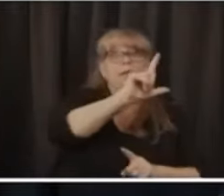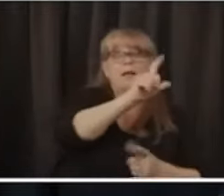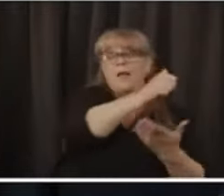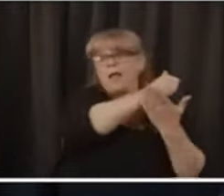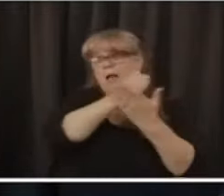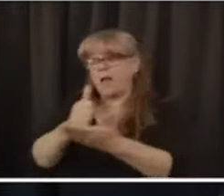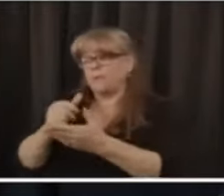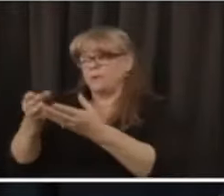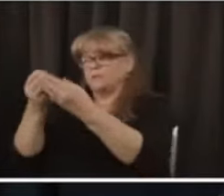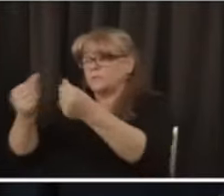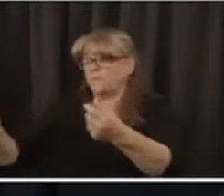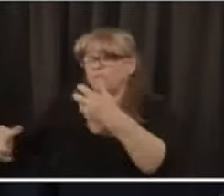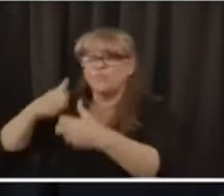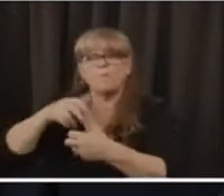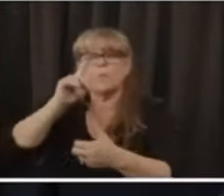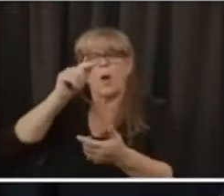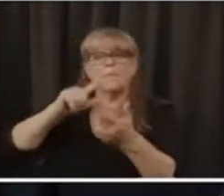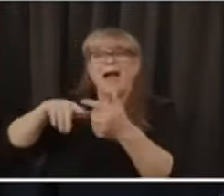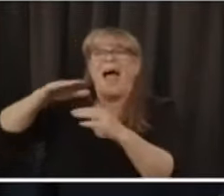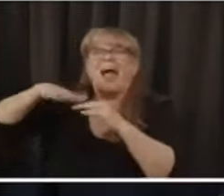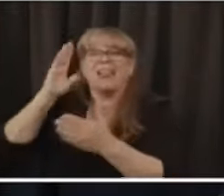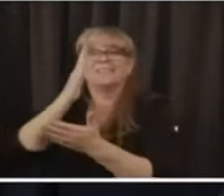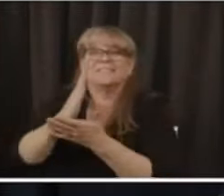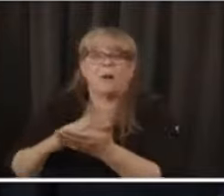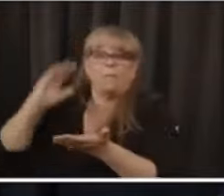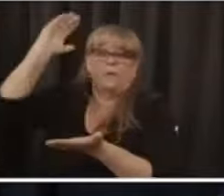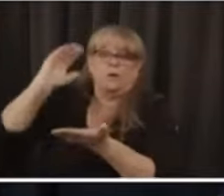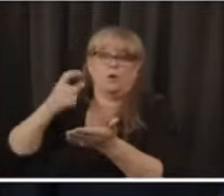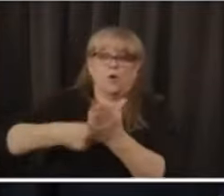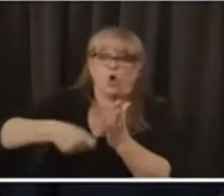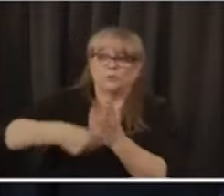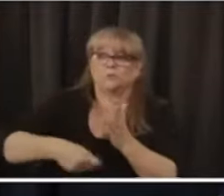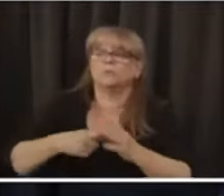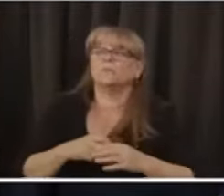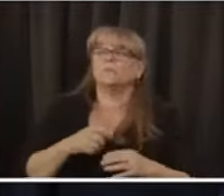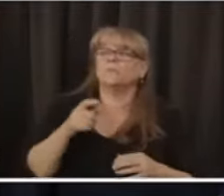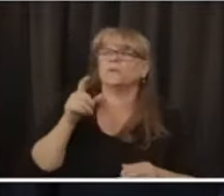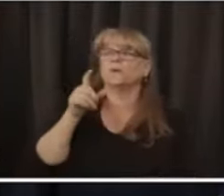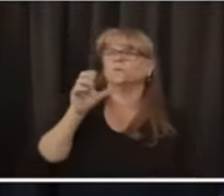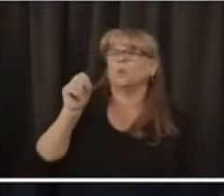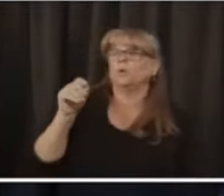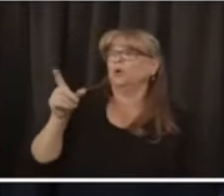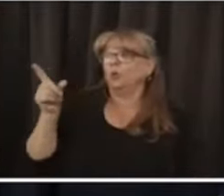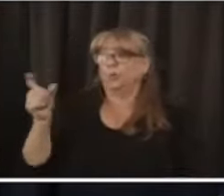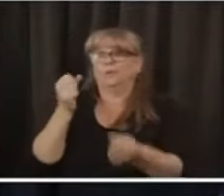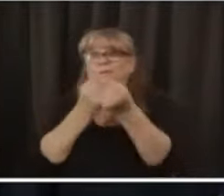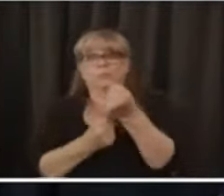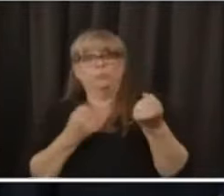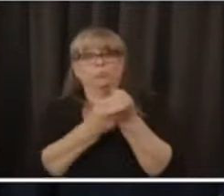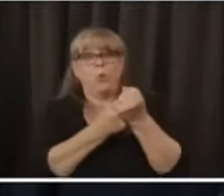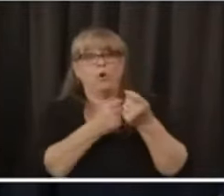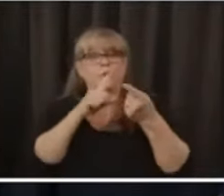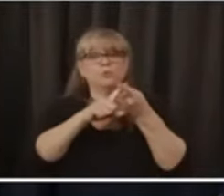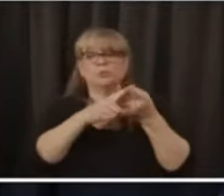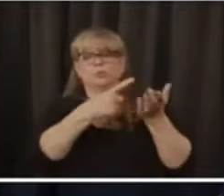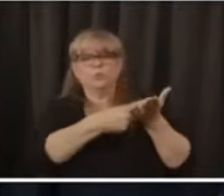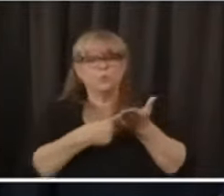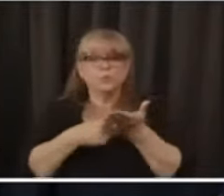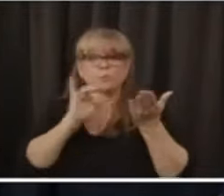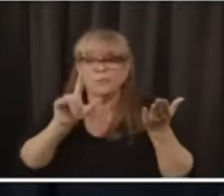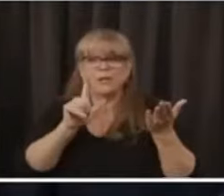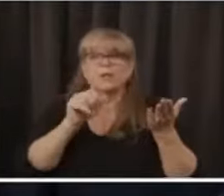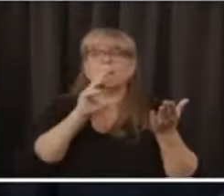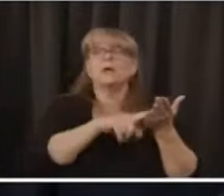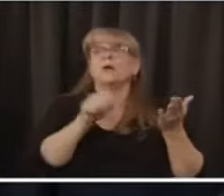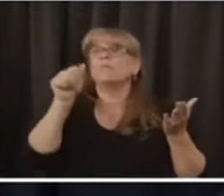healthcare. And do you support the bill that's currently being debated now? And Yeah. Do you think private interests have succeeded once